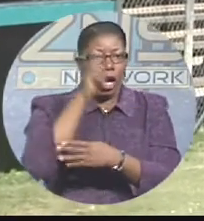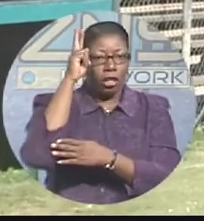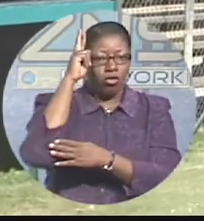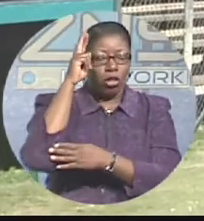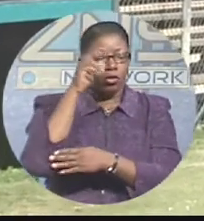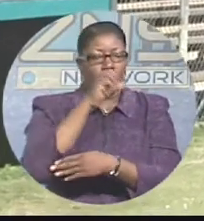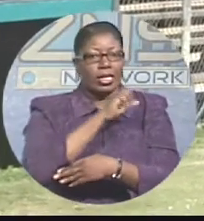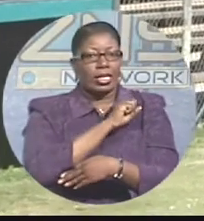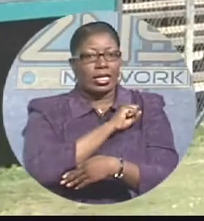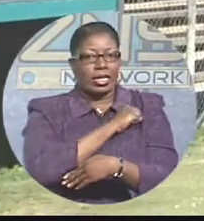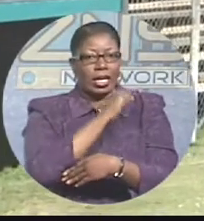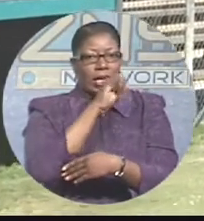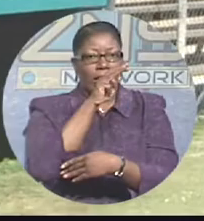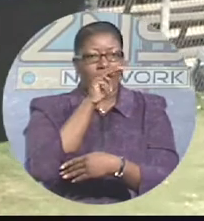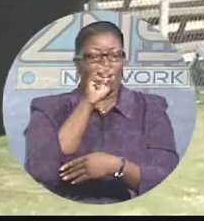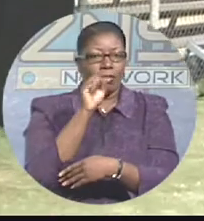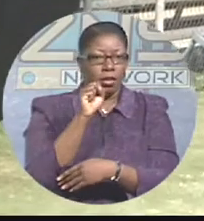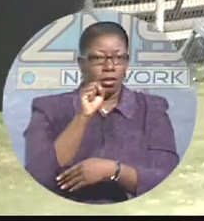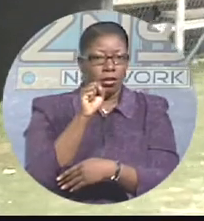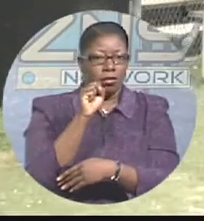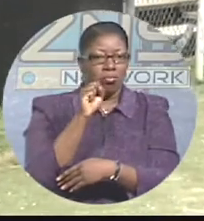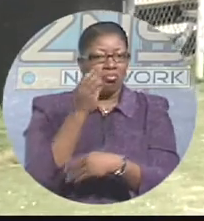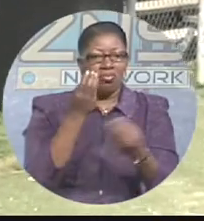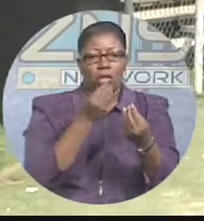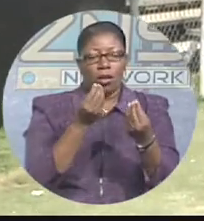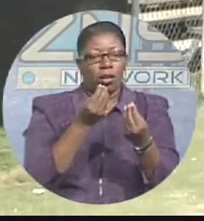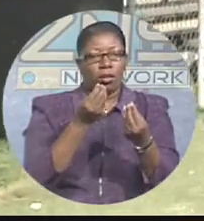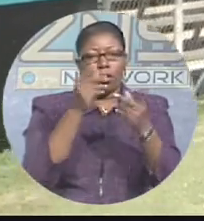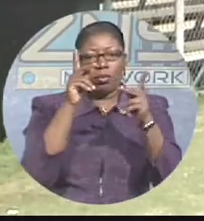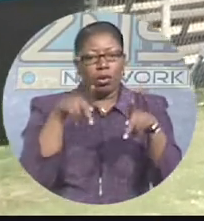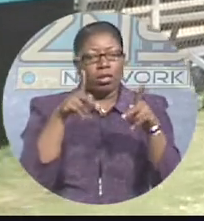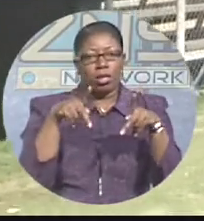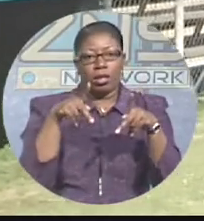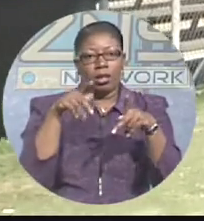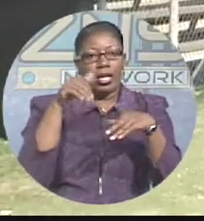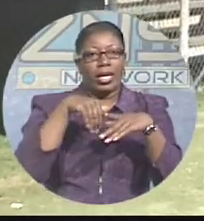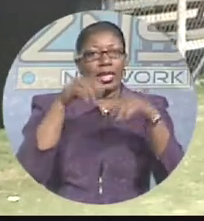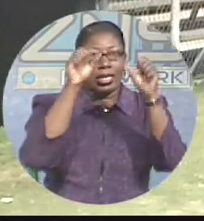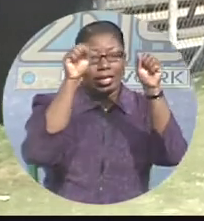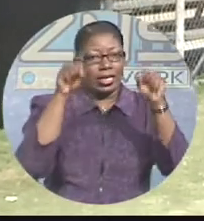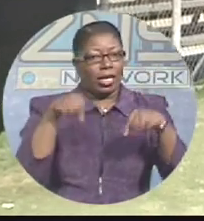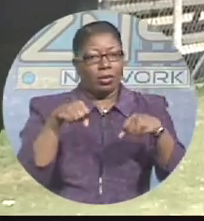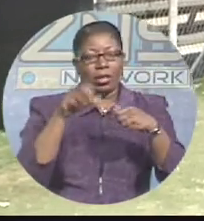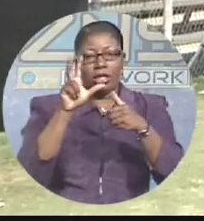Mm-hmm. So nobody in the stadium, and triple jump was the last event.